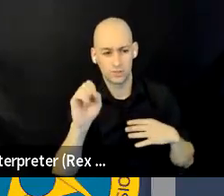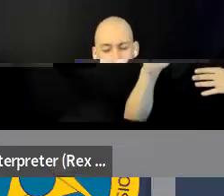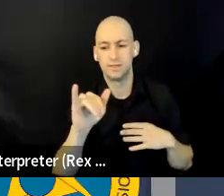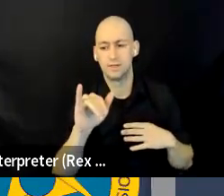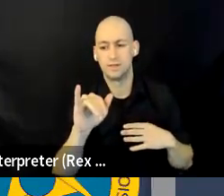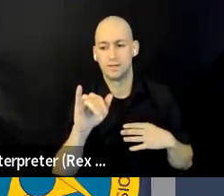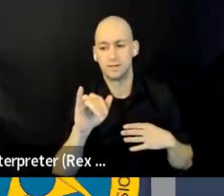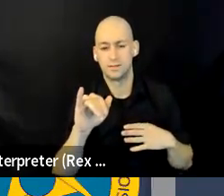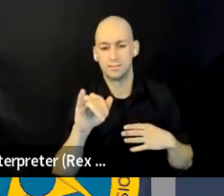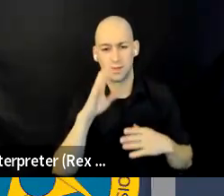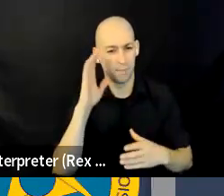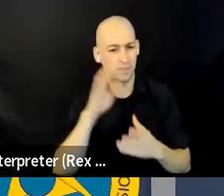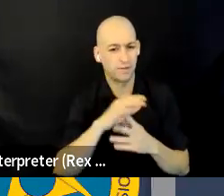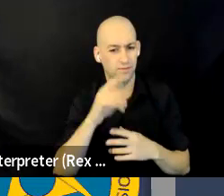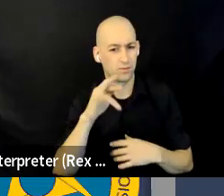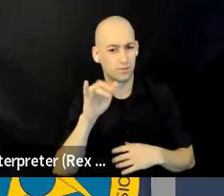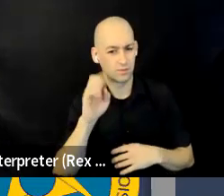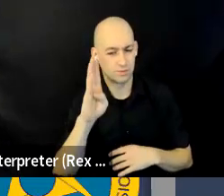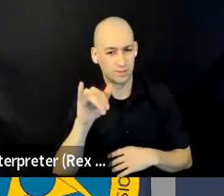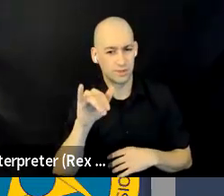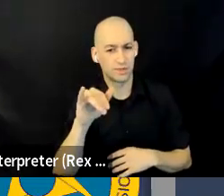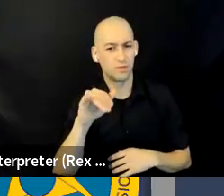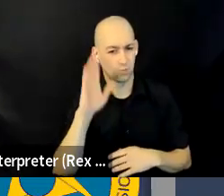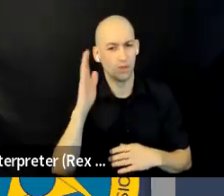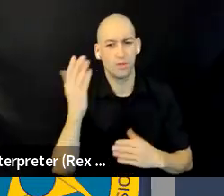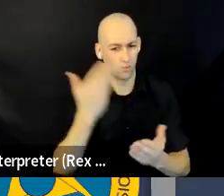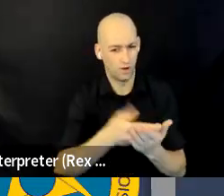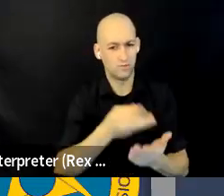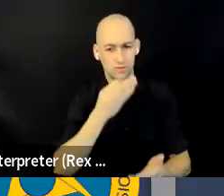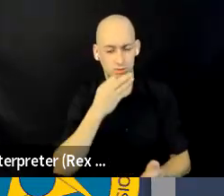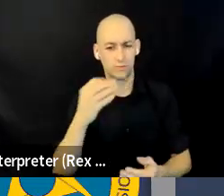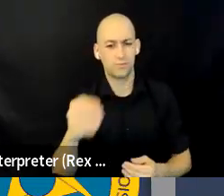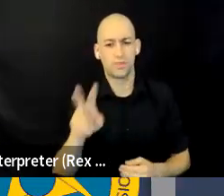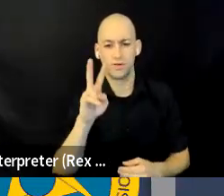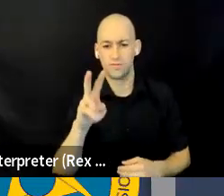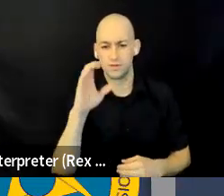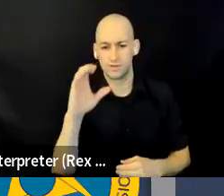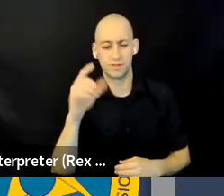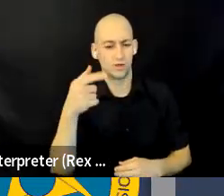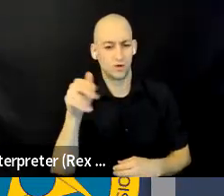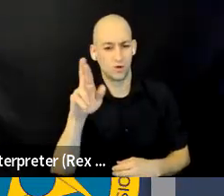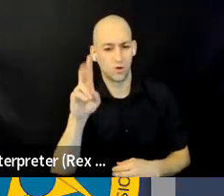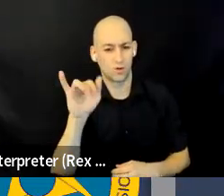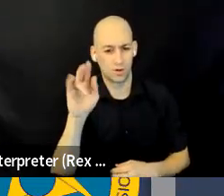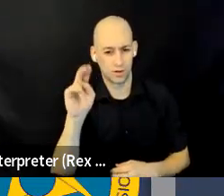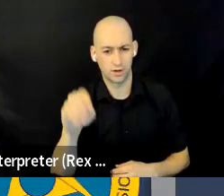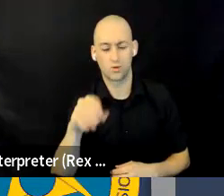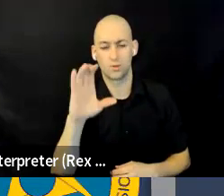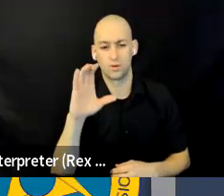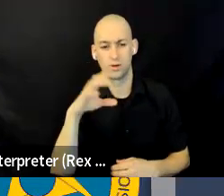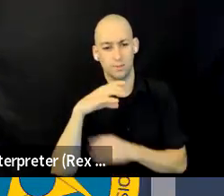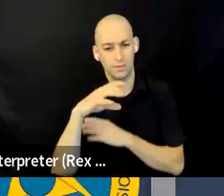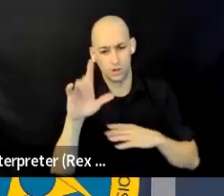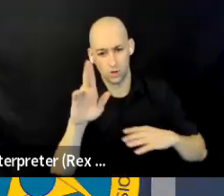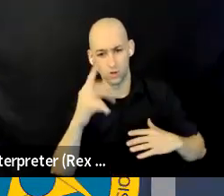believe Commissioner Grisby's just outside. He'll be here momentarily. Vice Chair Guardino. Present. Commissioner Lugo.